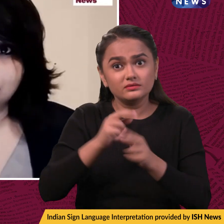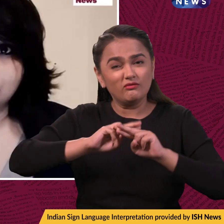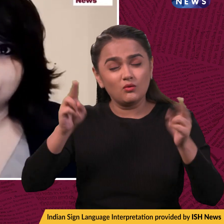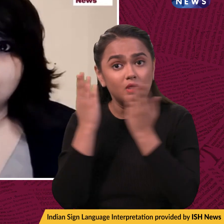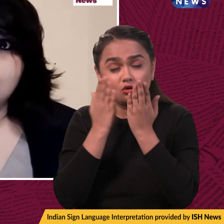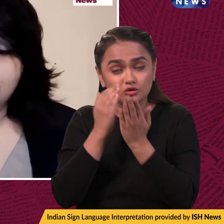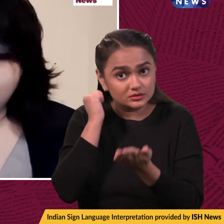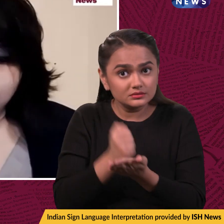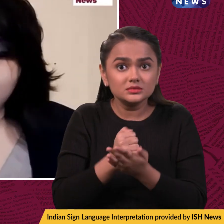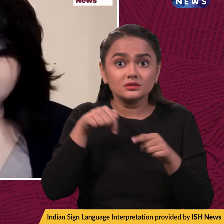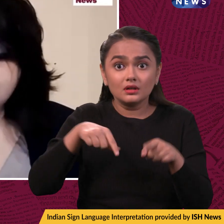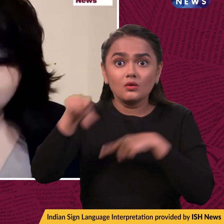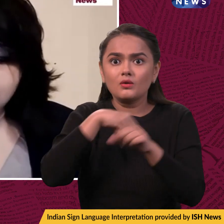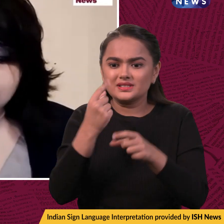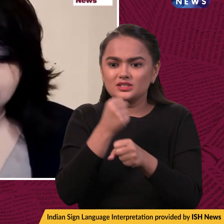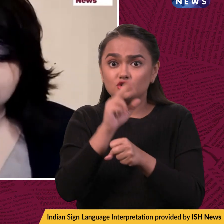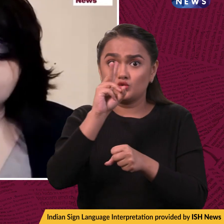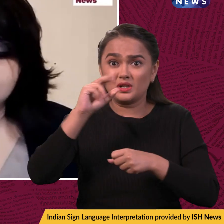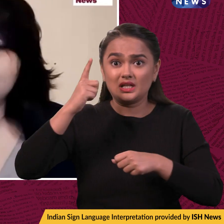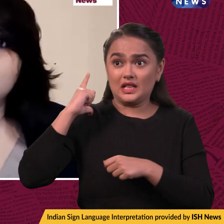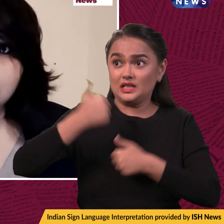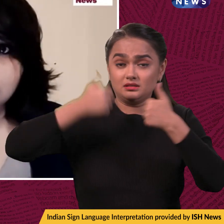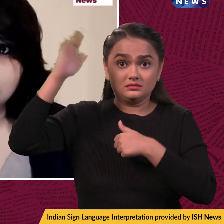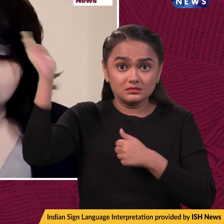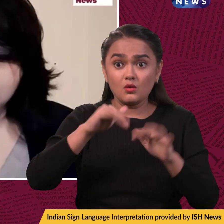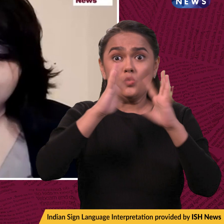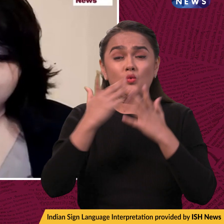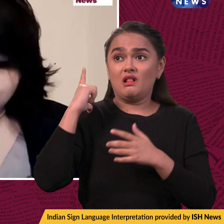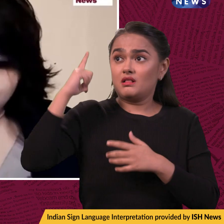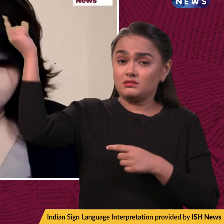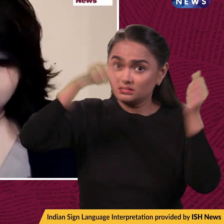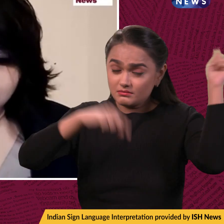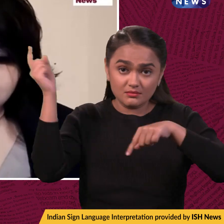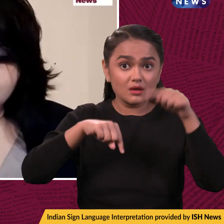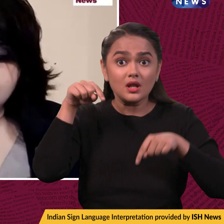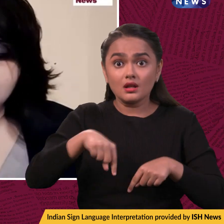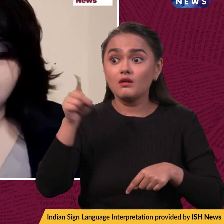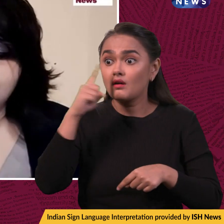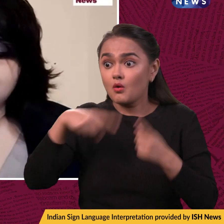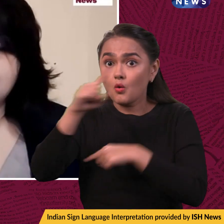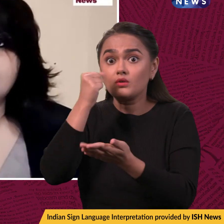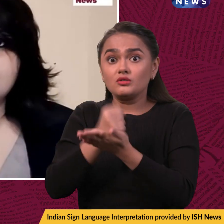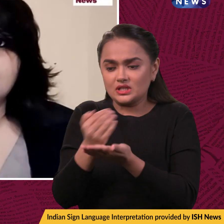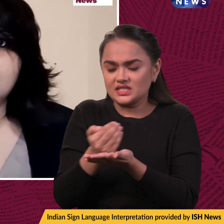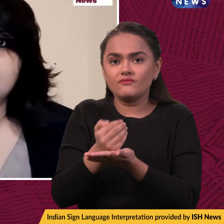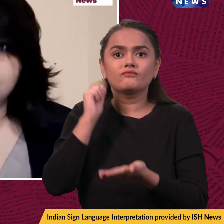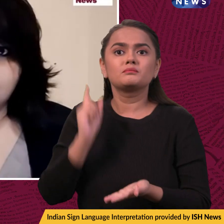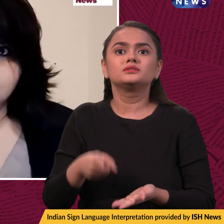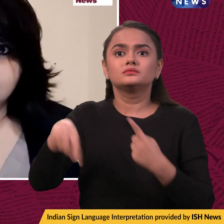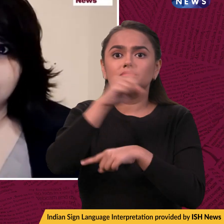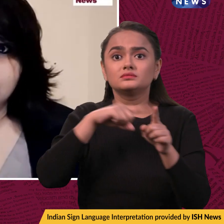complete education. We're calling on G20 leaders and other world leaders to ensure that girls' rights are protected